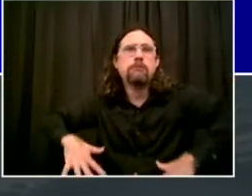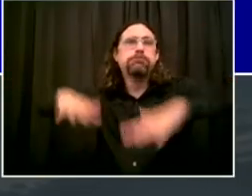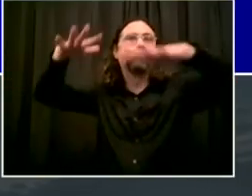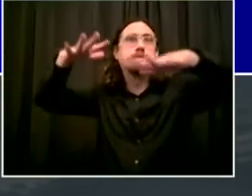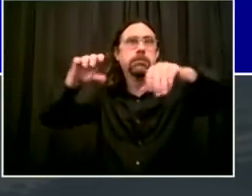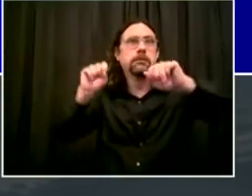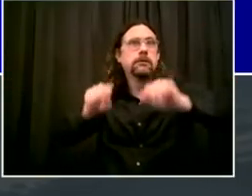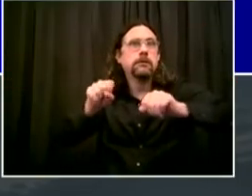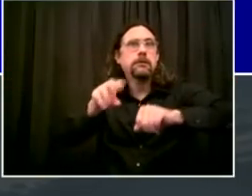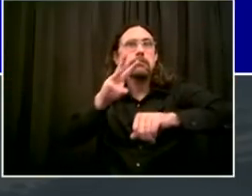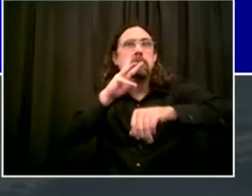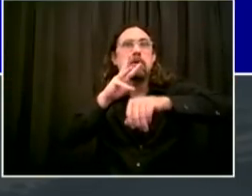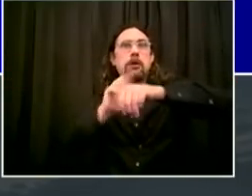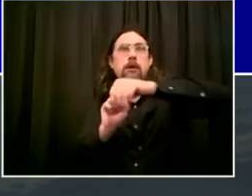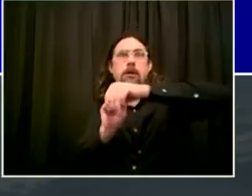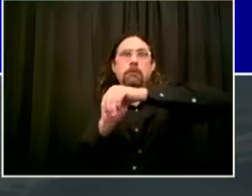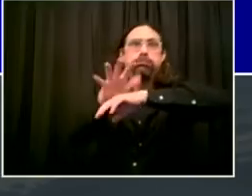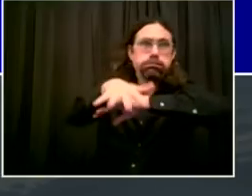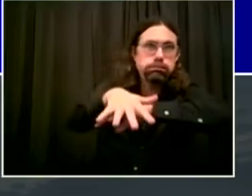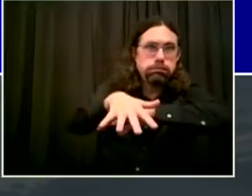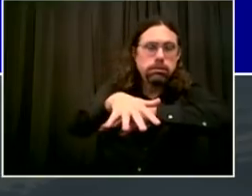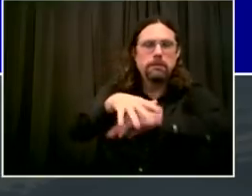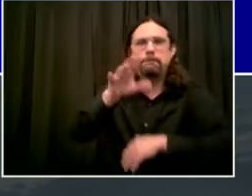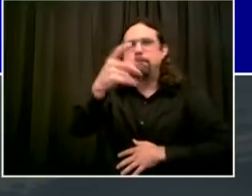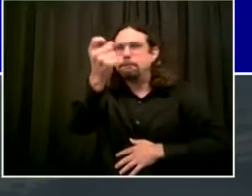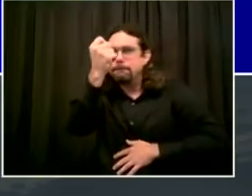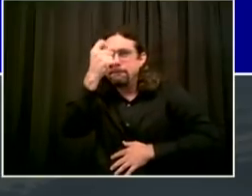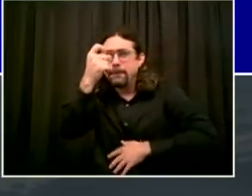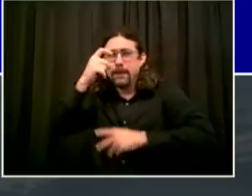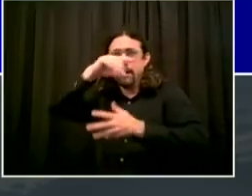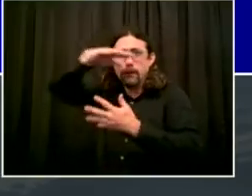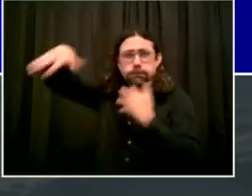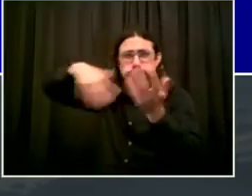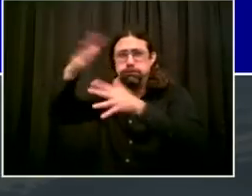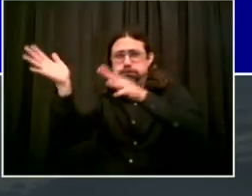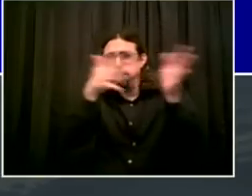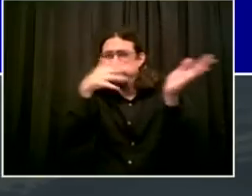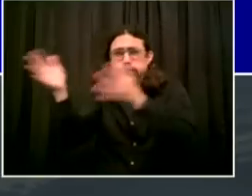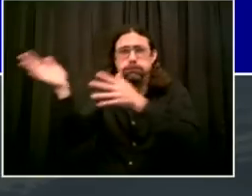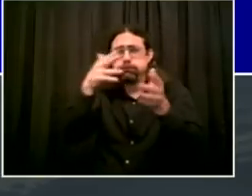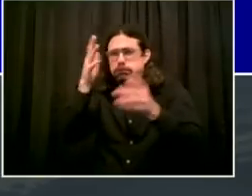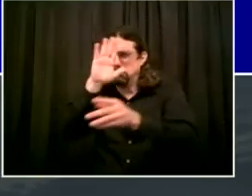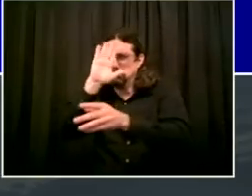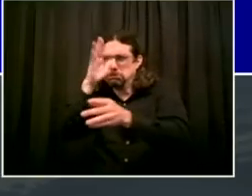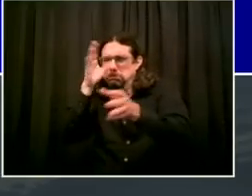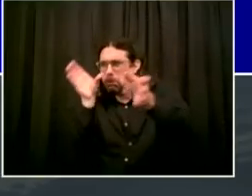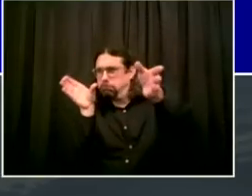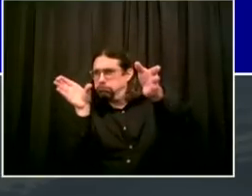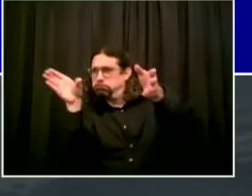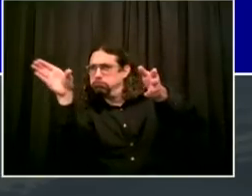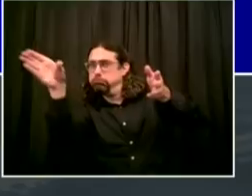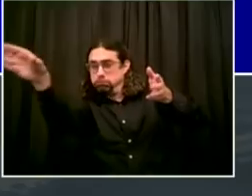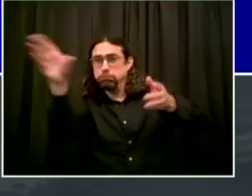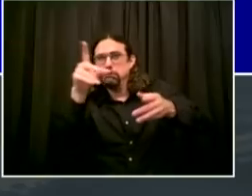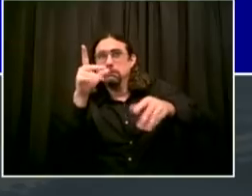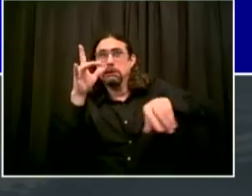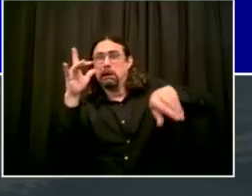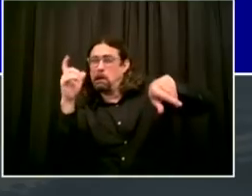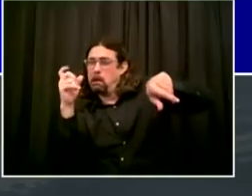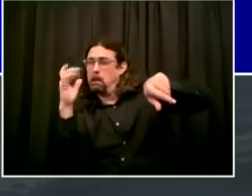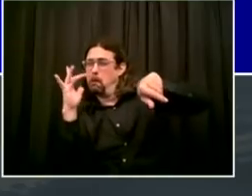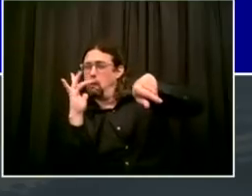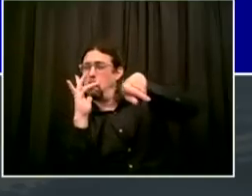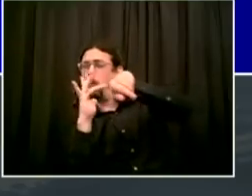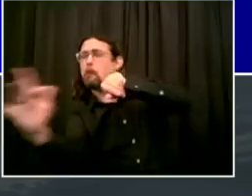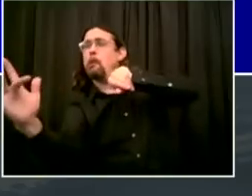But, my friends, we have been surprised before by storms. We've been surprised by the way they can change at the last minute. So we're in a